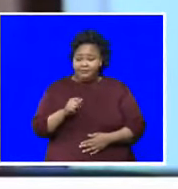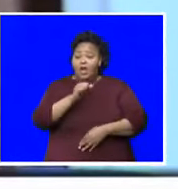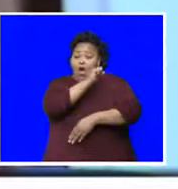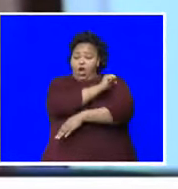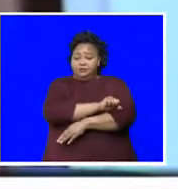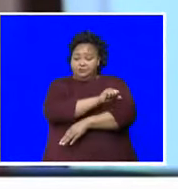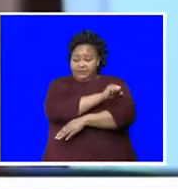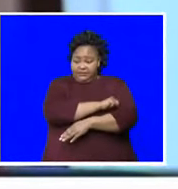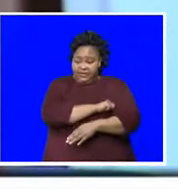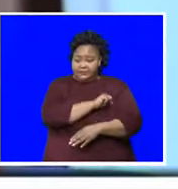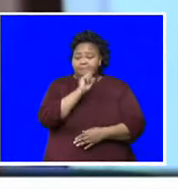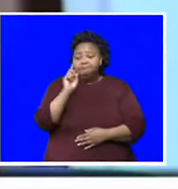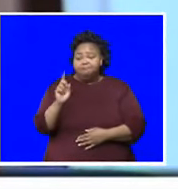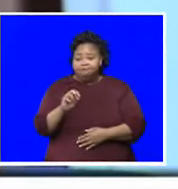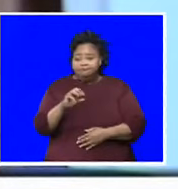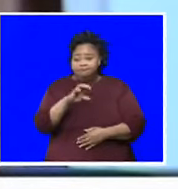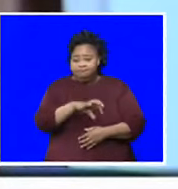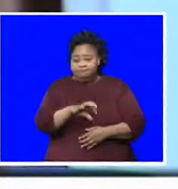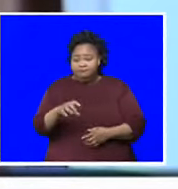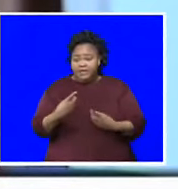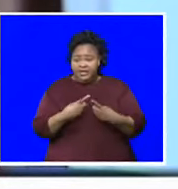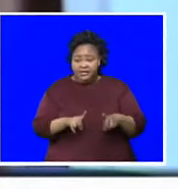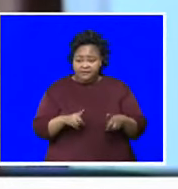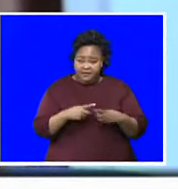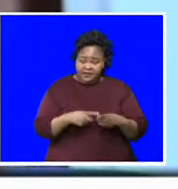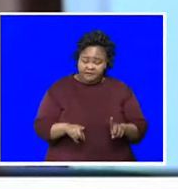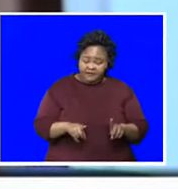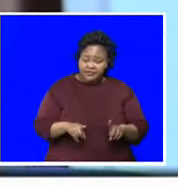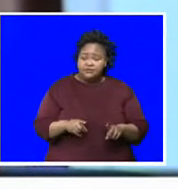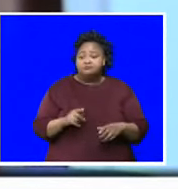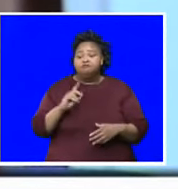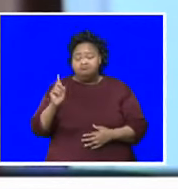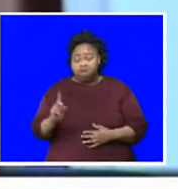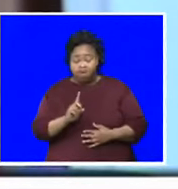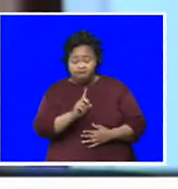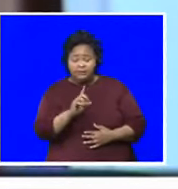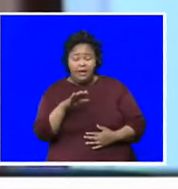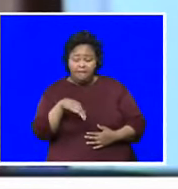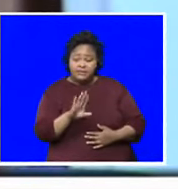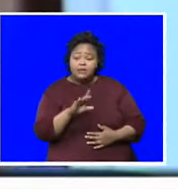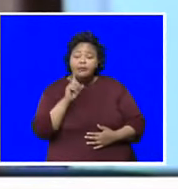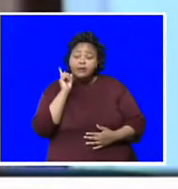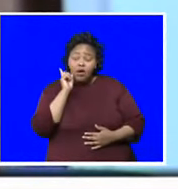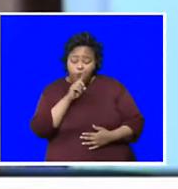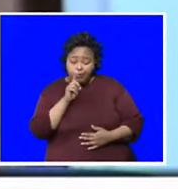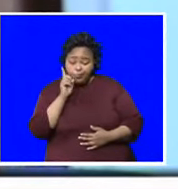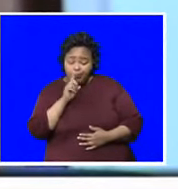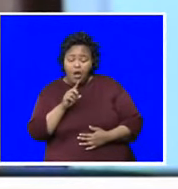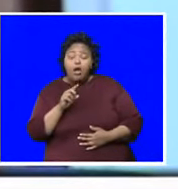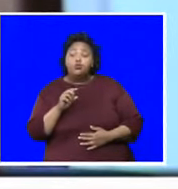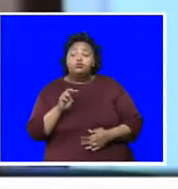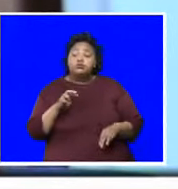esibhedlela emkhuzweni noma kadokolwa. Ato uyibona le nto le subject twa to le sivese maswati.